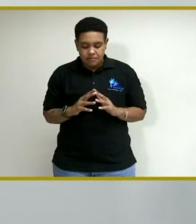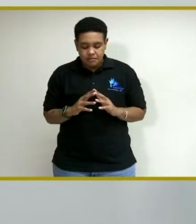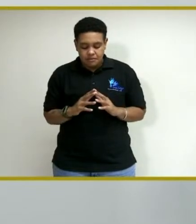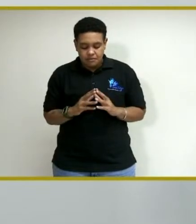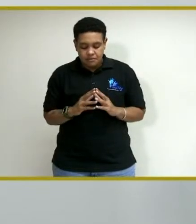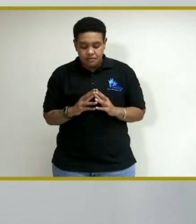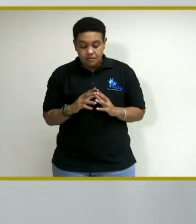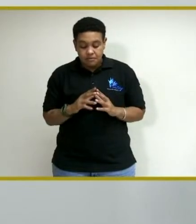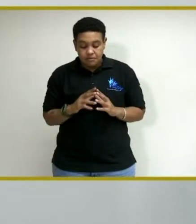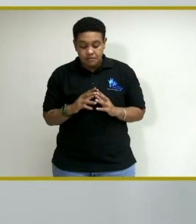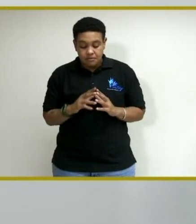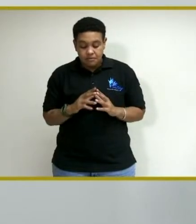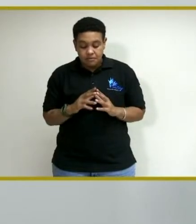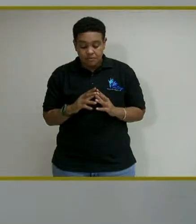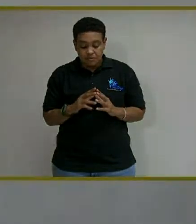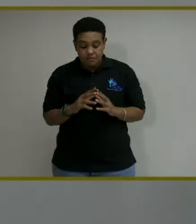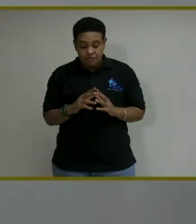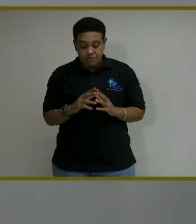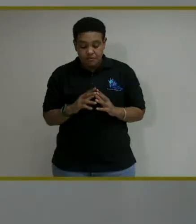in fact, today,